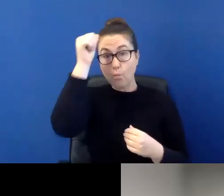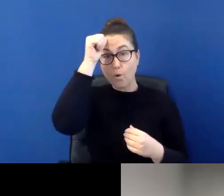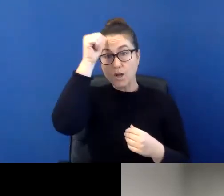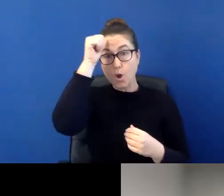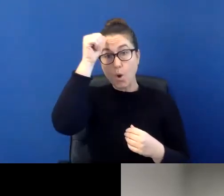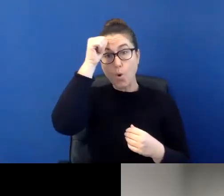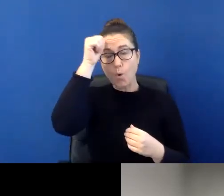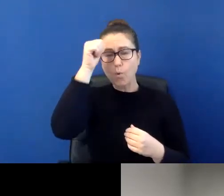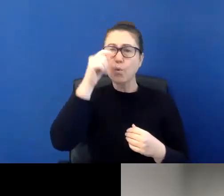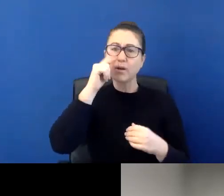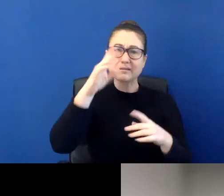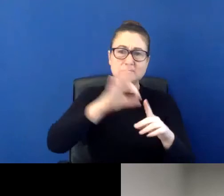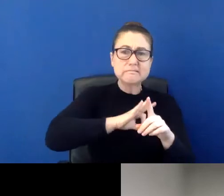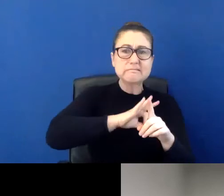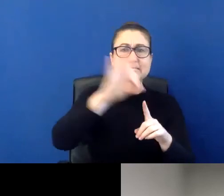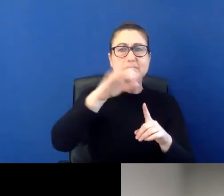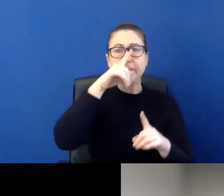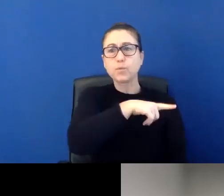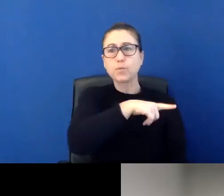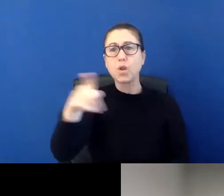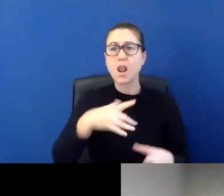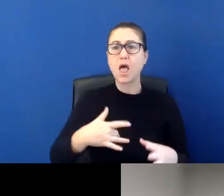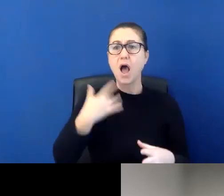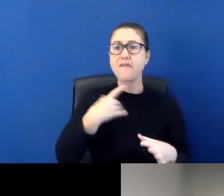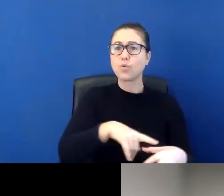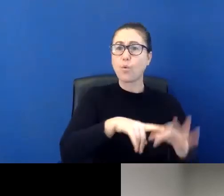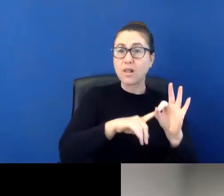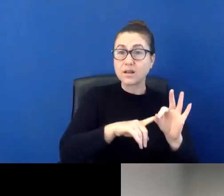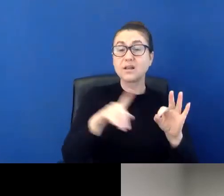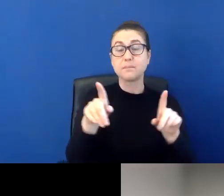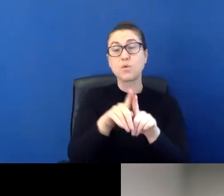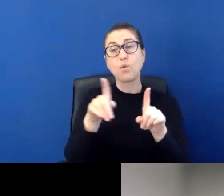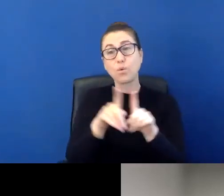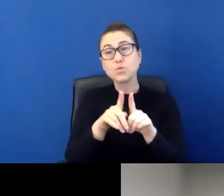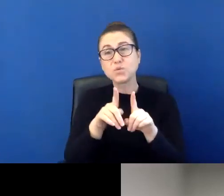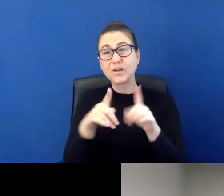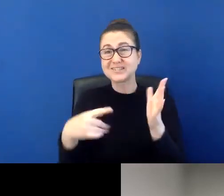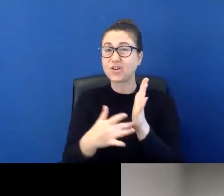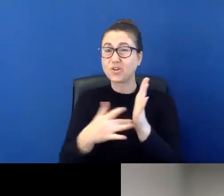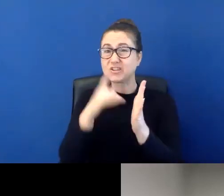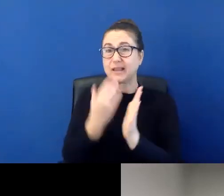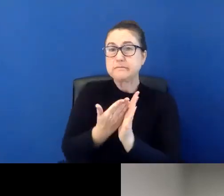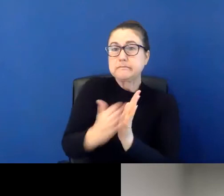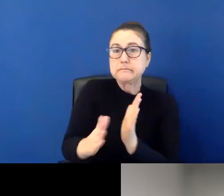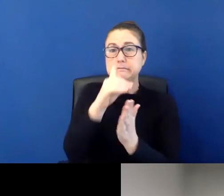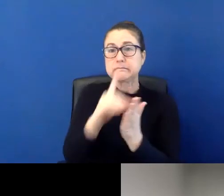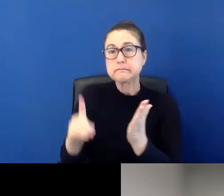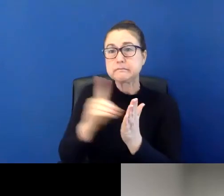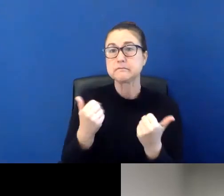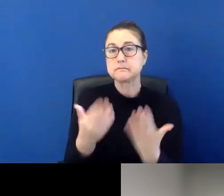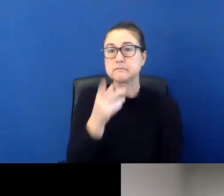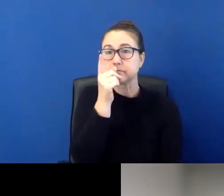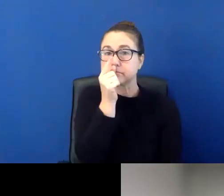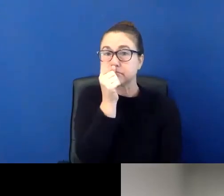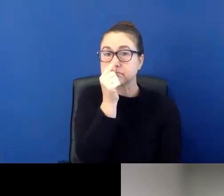of an improved quality of life, but it can also exclude and discriminate, particularly against people with disability. And